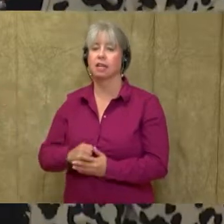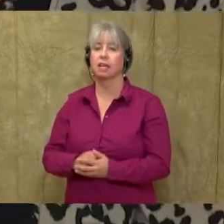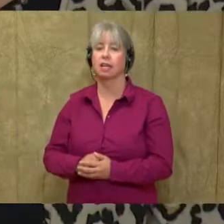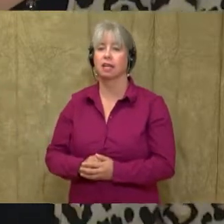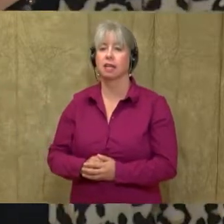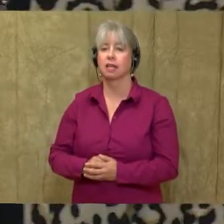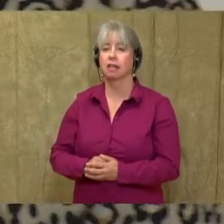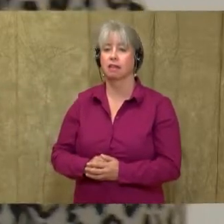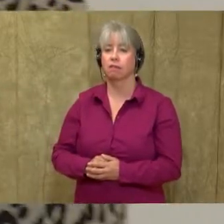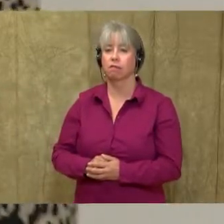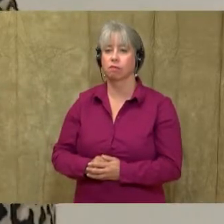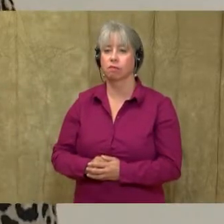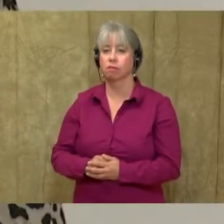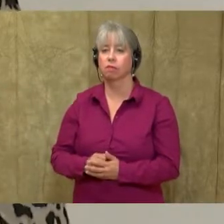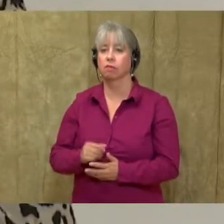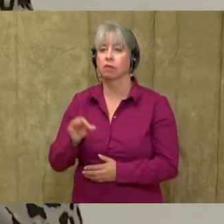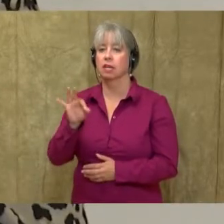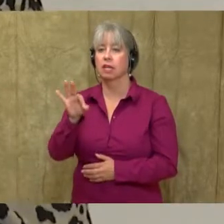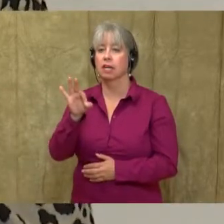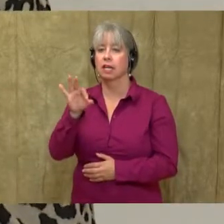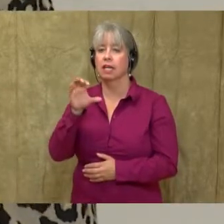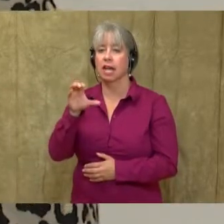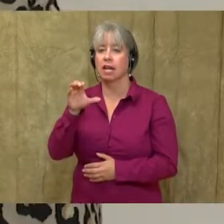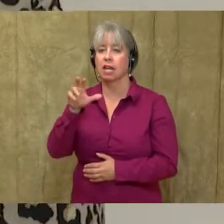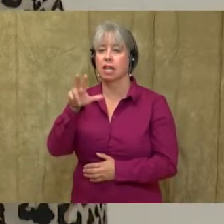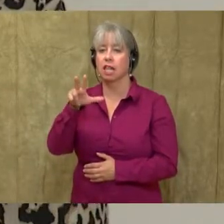And I'm going to get